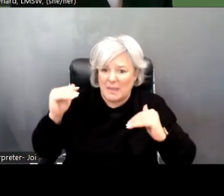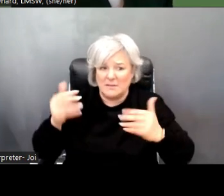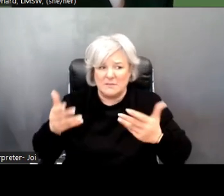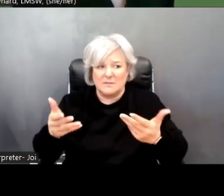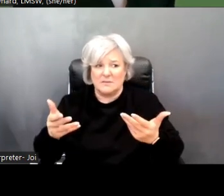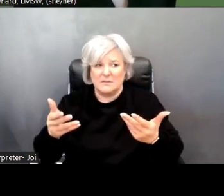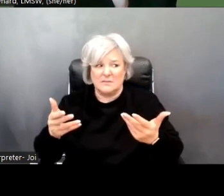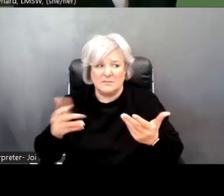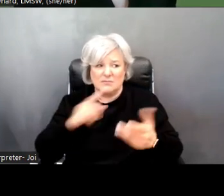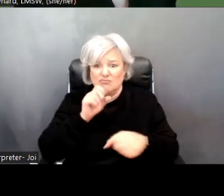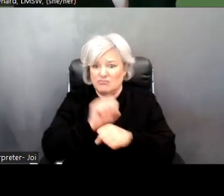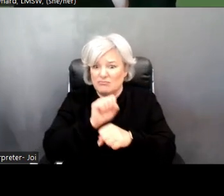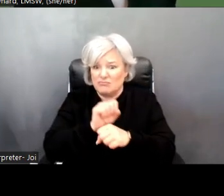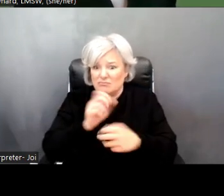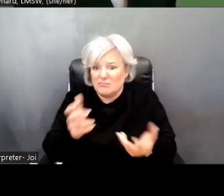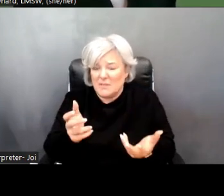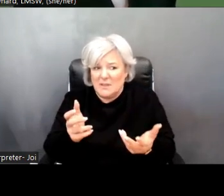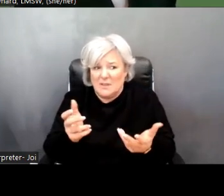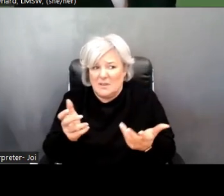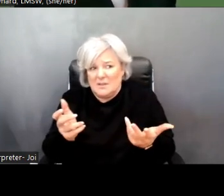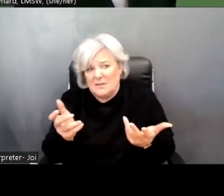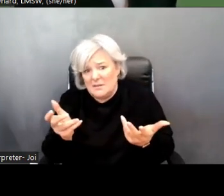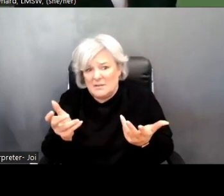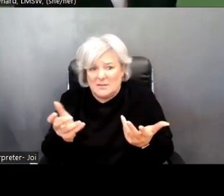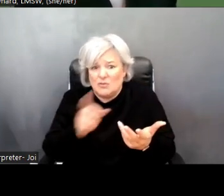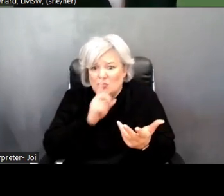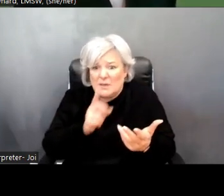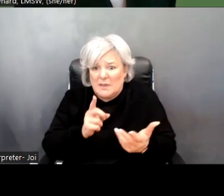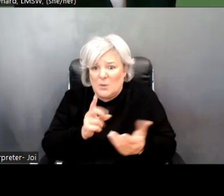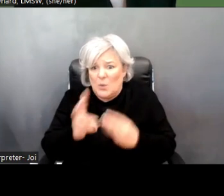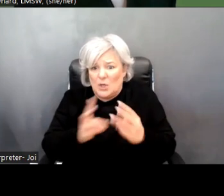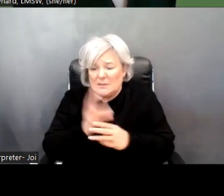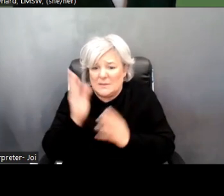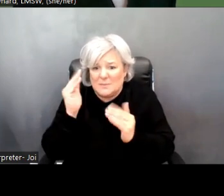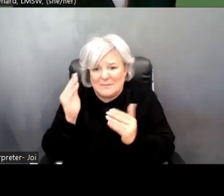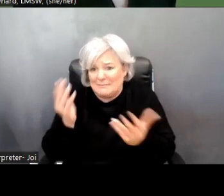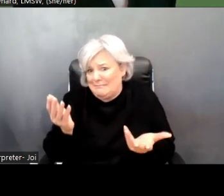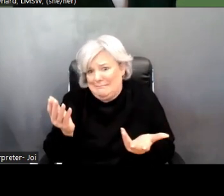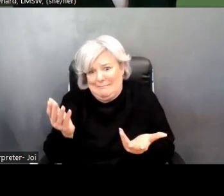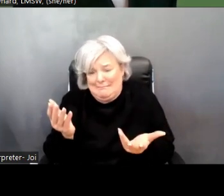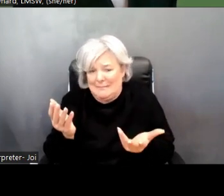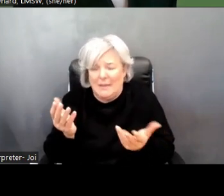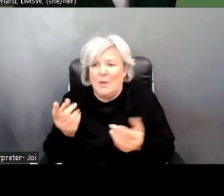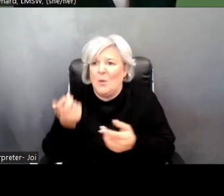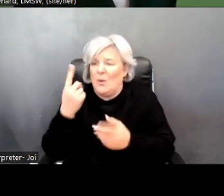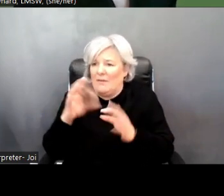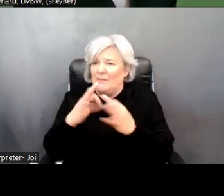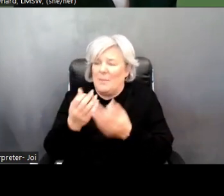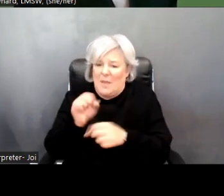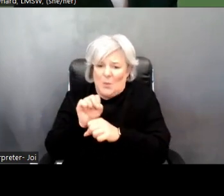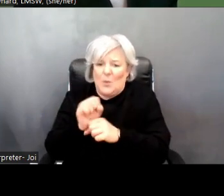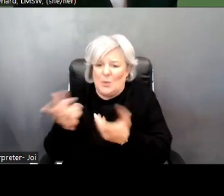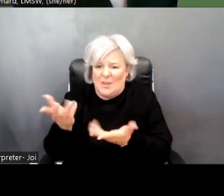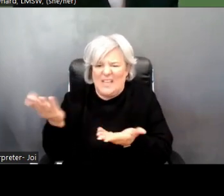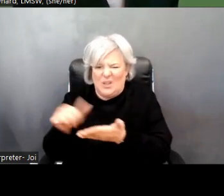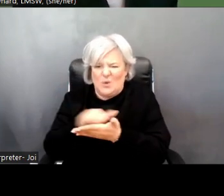don't. I'm working with a family of a small private practice here in upstate New York. An older couple